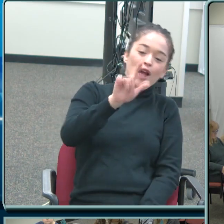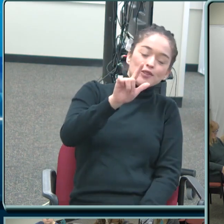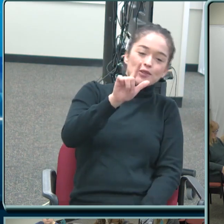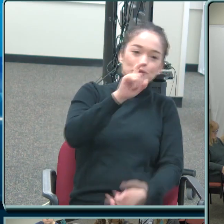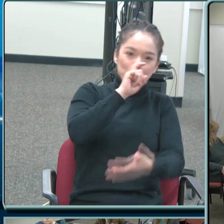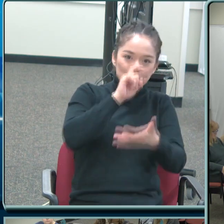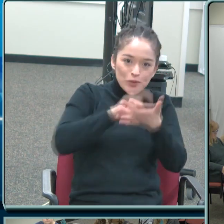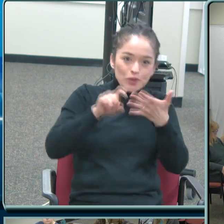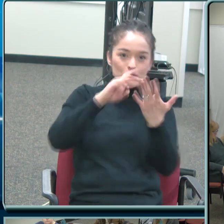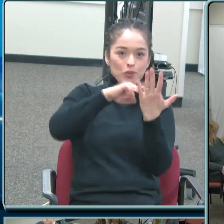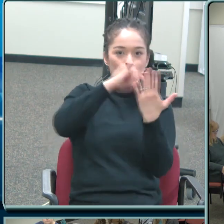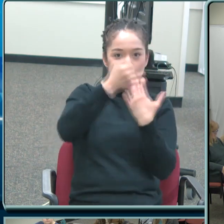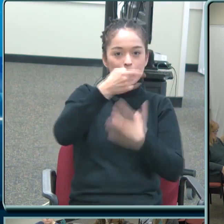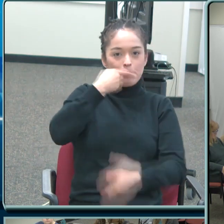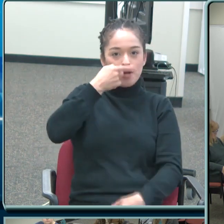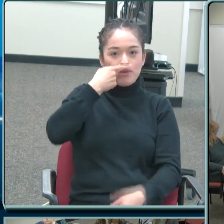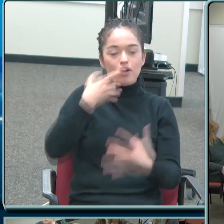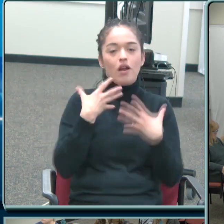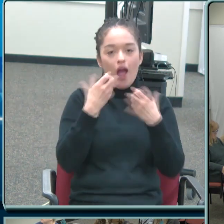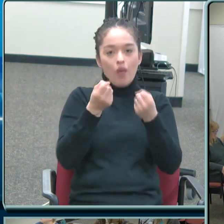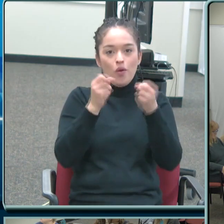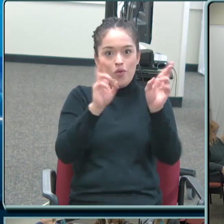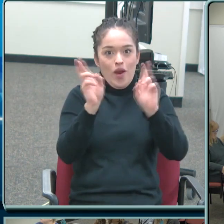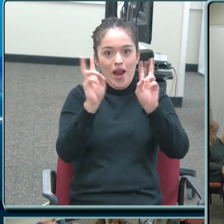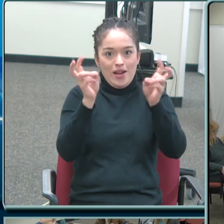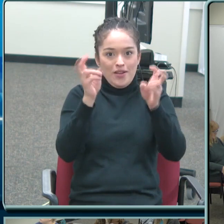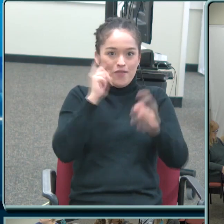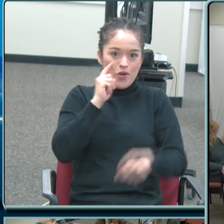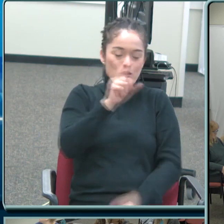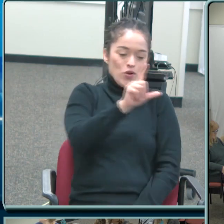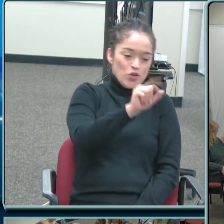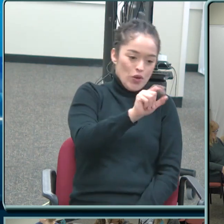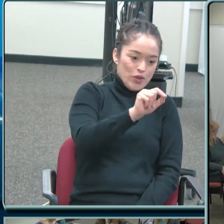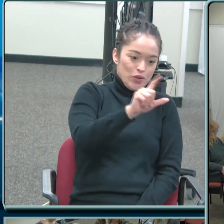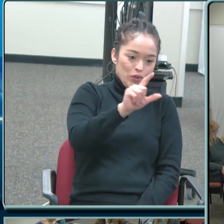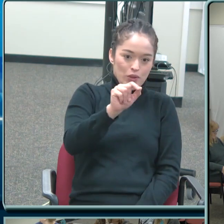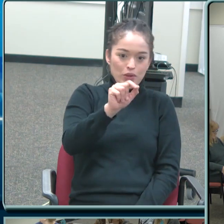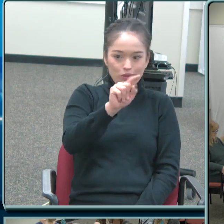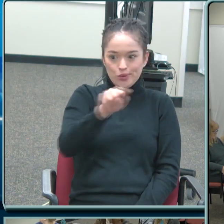recognition through Project Public Health Ready for 2020 through